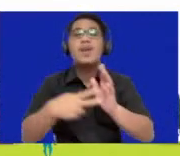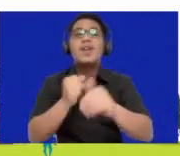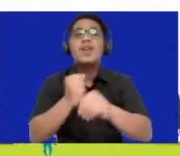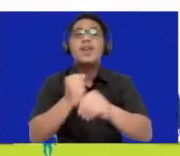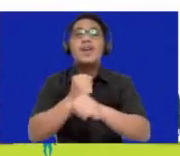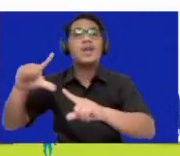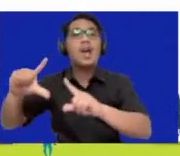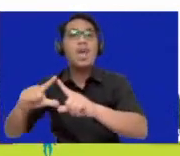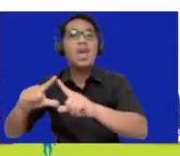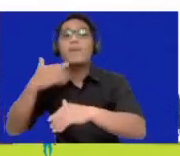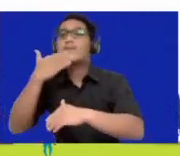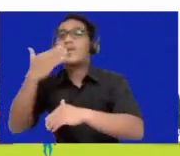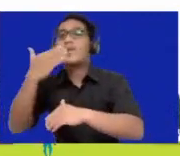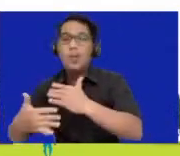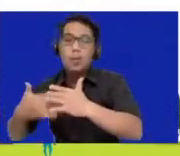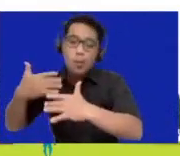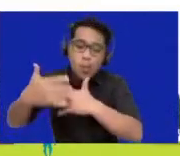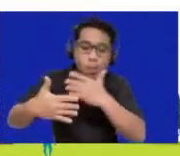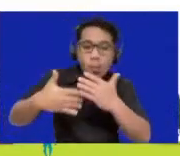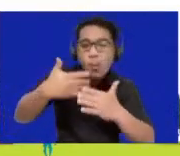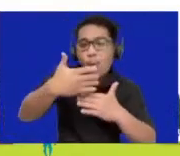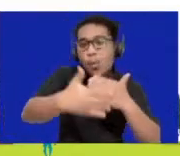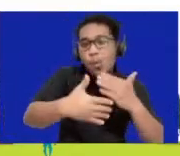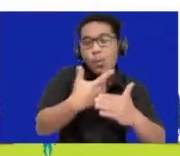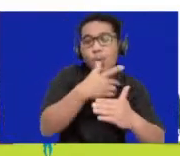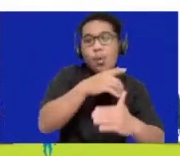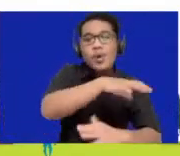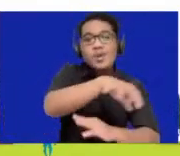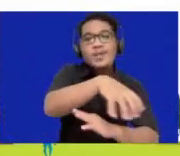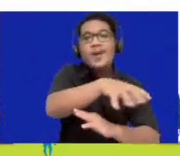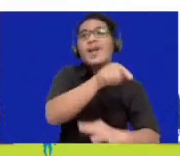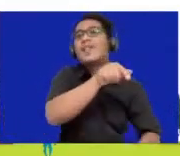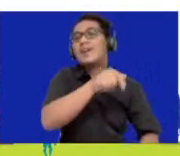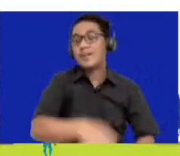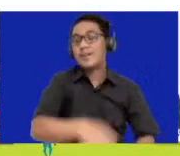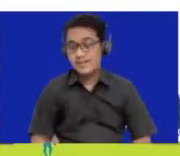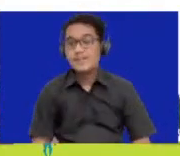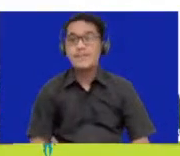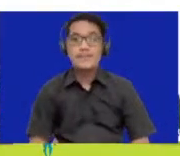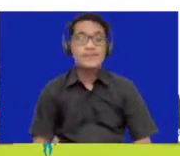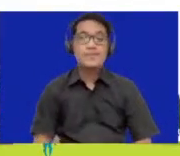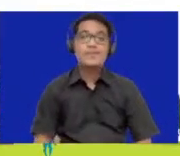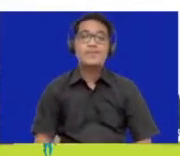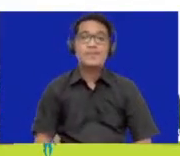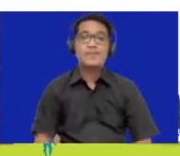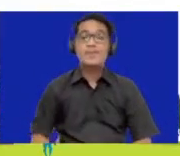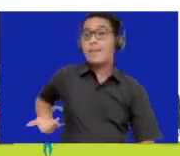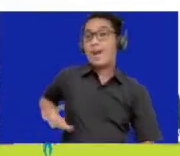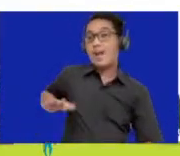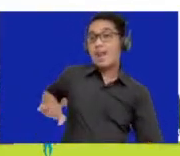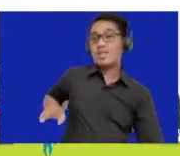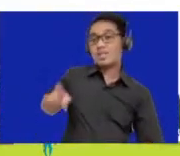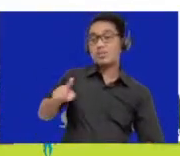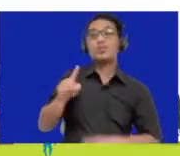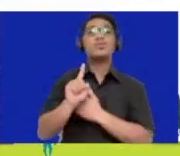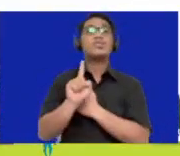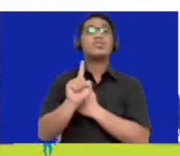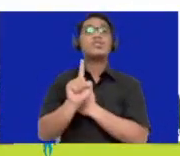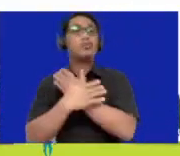Bangladesh, as a riverine country, normally has around 7% of its land mass, which is